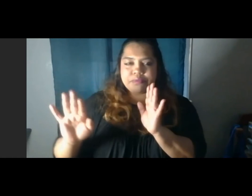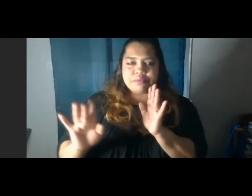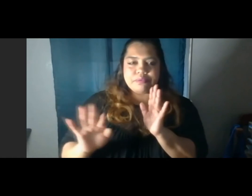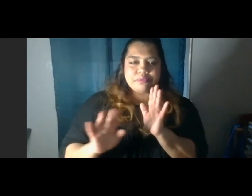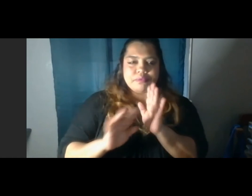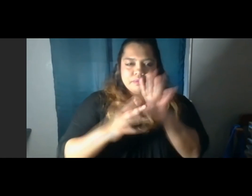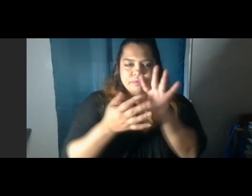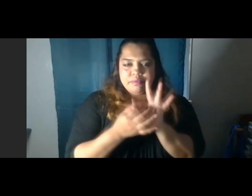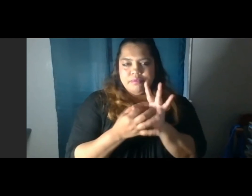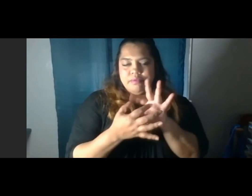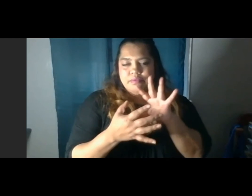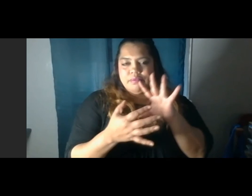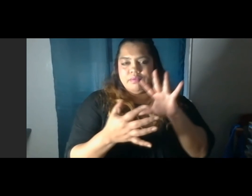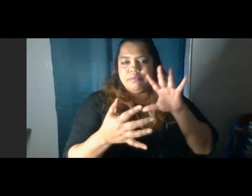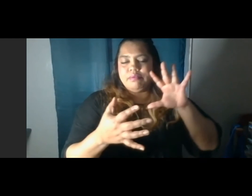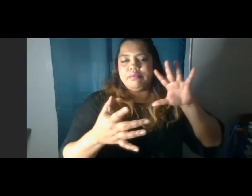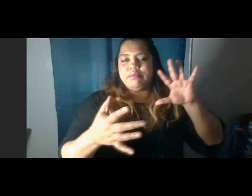Let go.